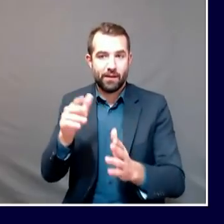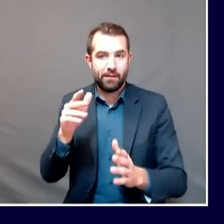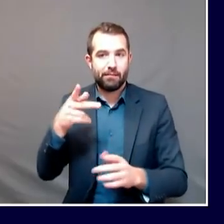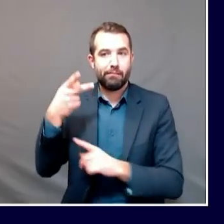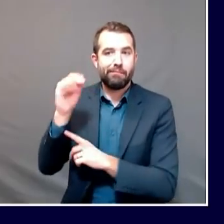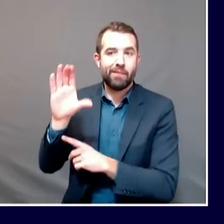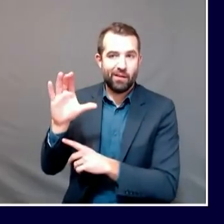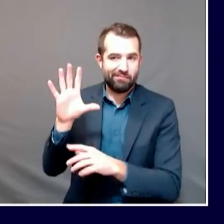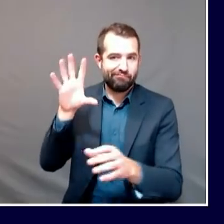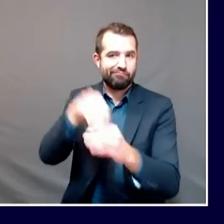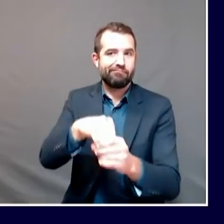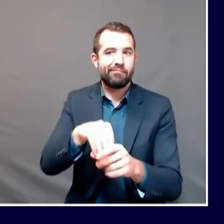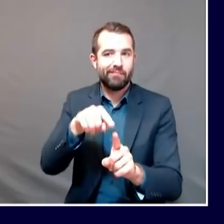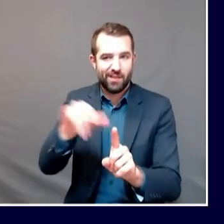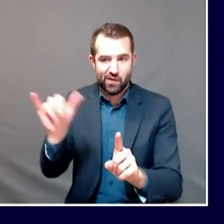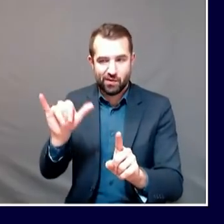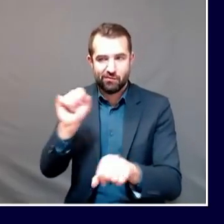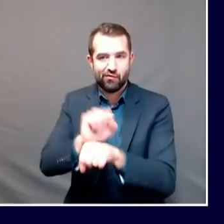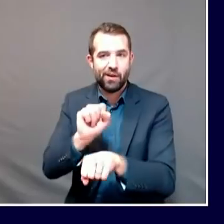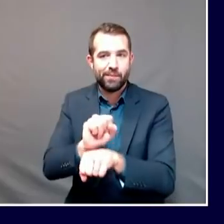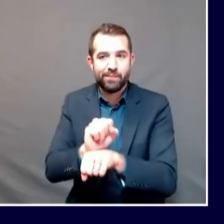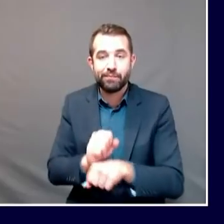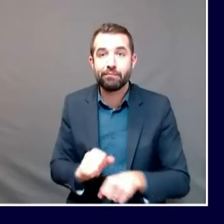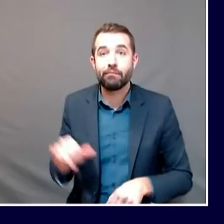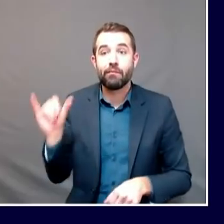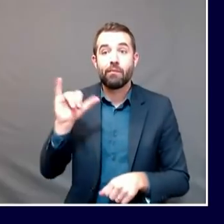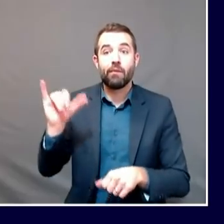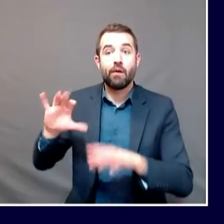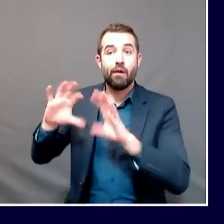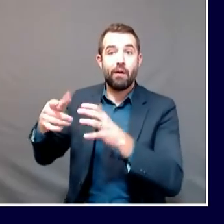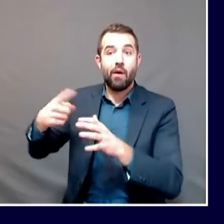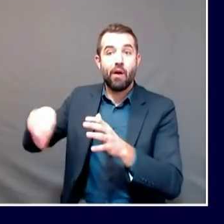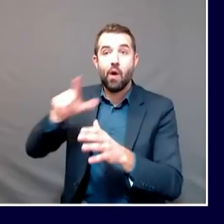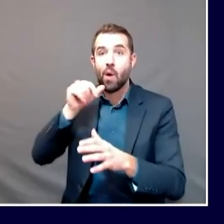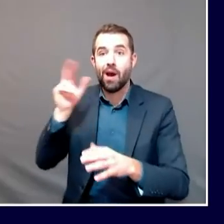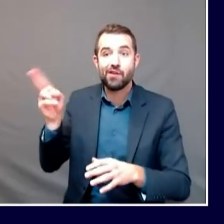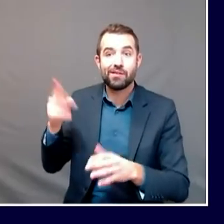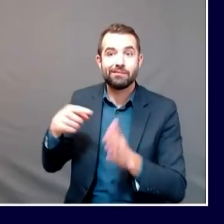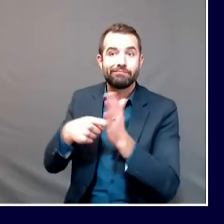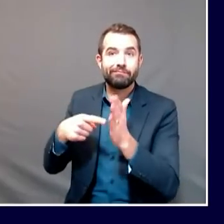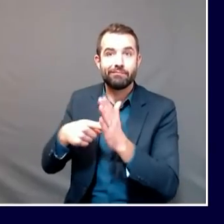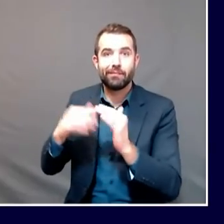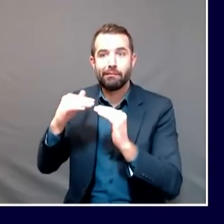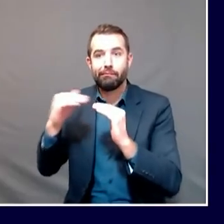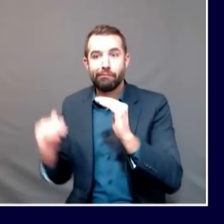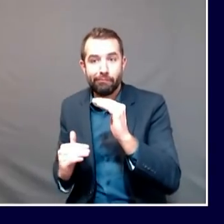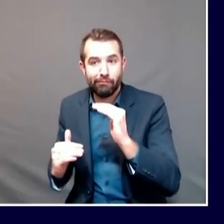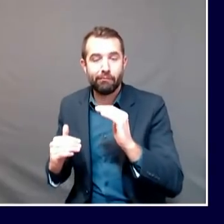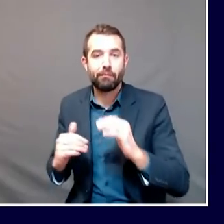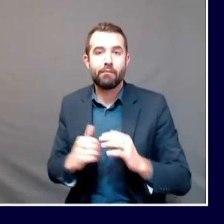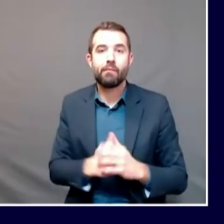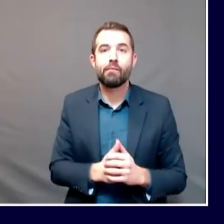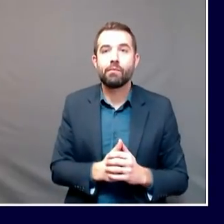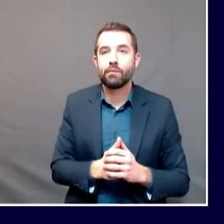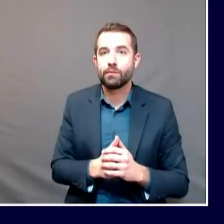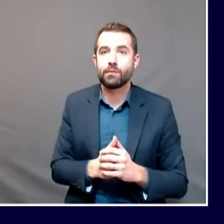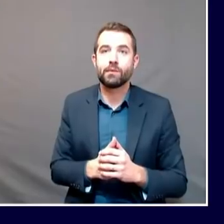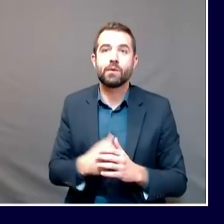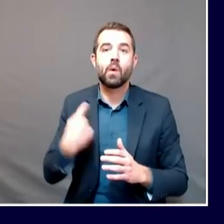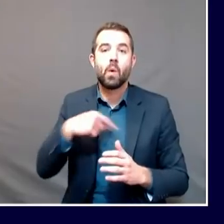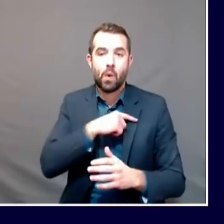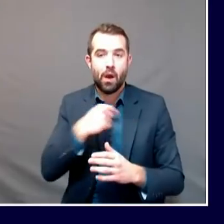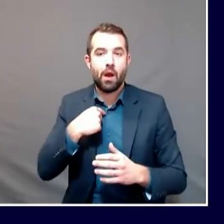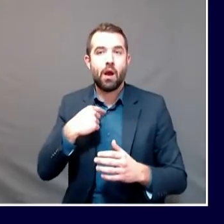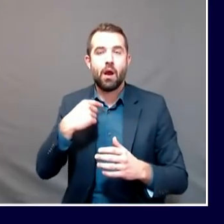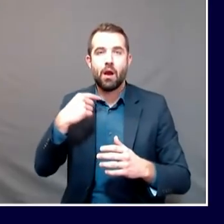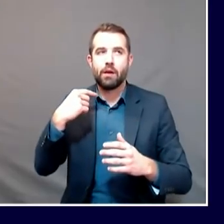people who have been historically disadvantaged. So we've designed the phases with that equity lens in mind, knowing that by